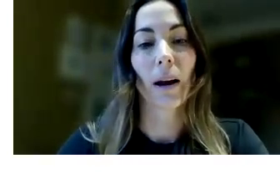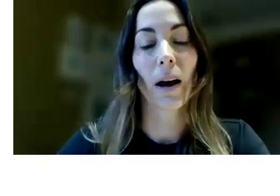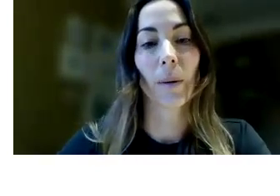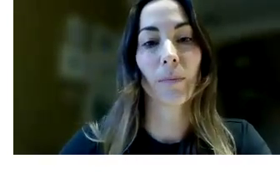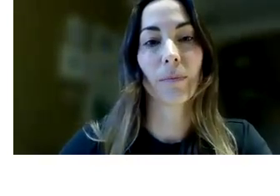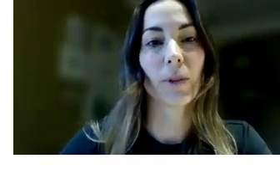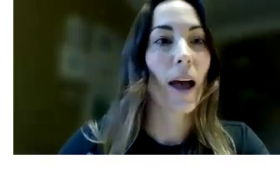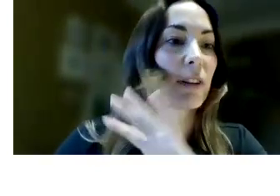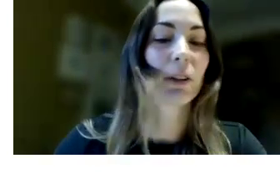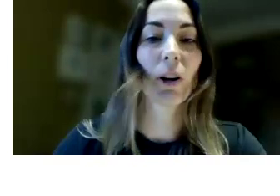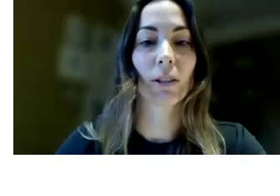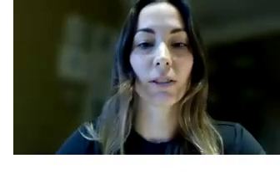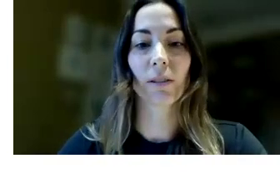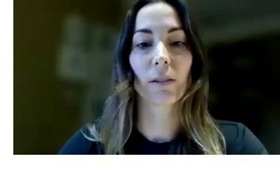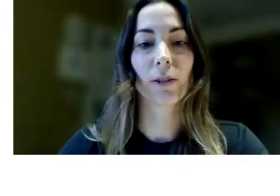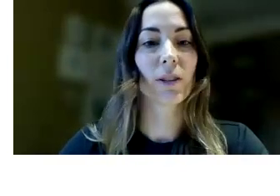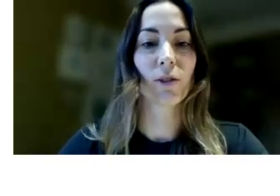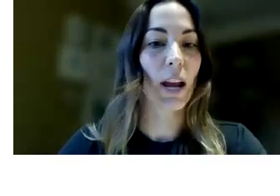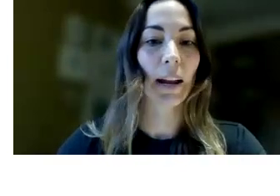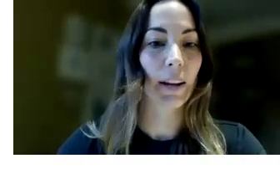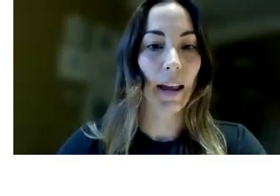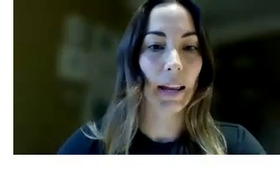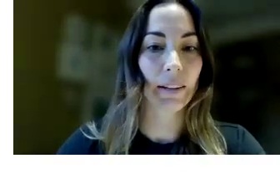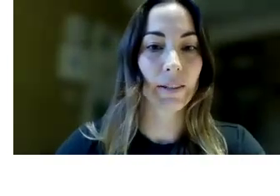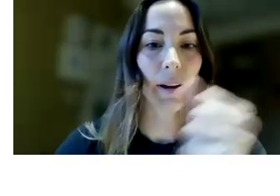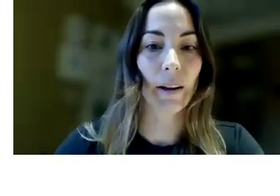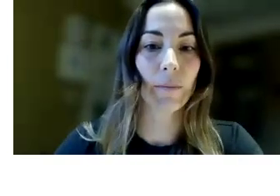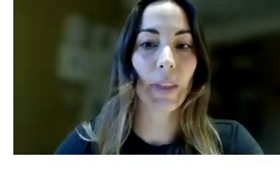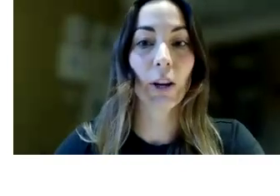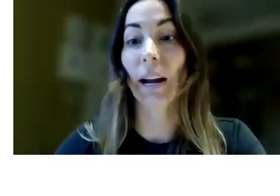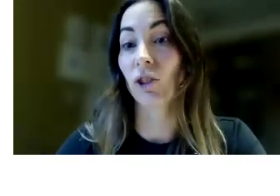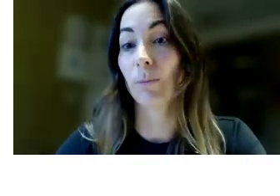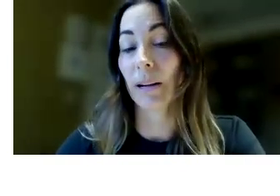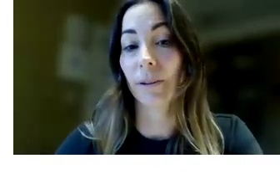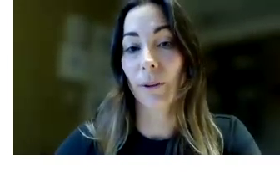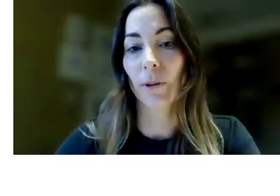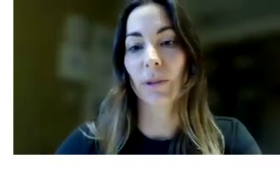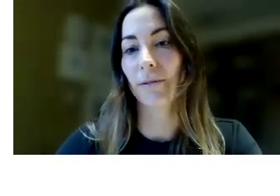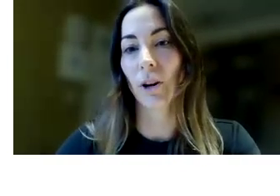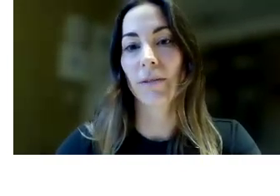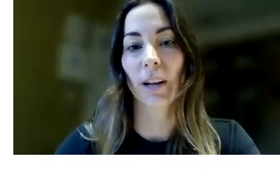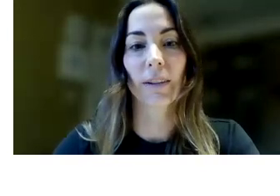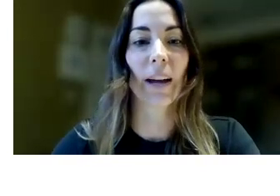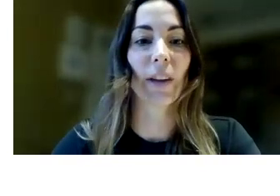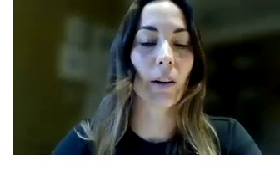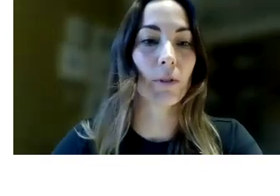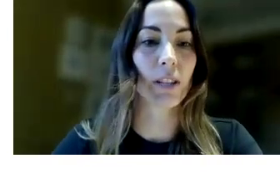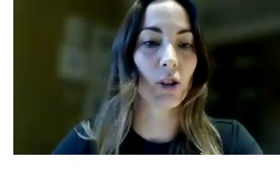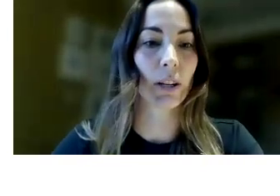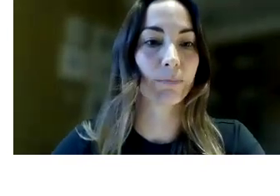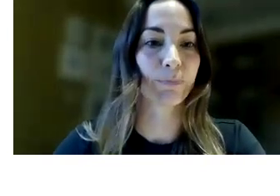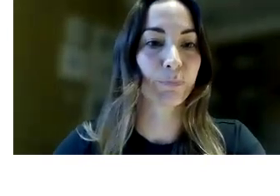that haven't even gone to check, and they could actually benefit from them, but they've not even kind of had